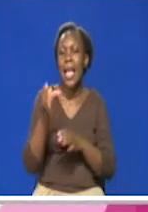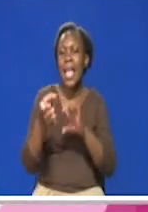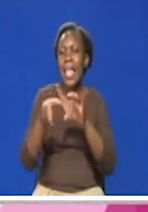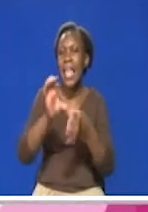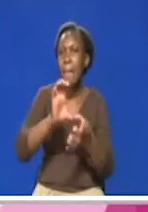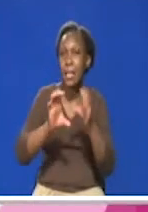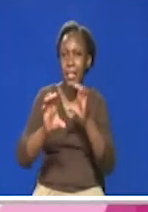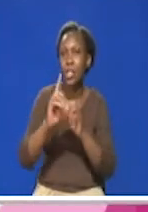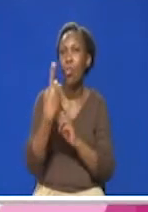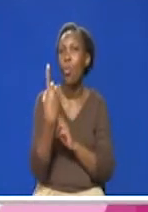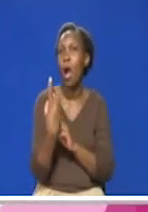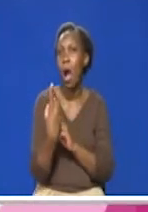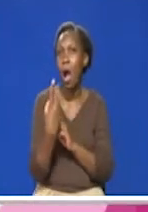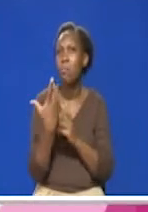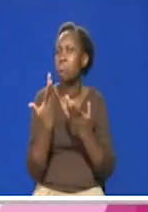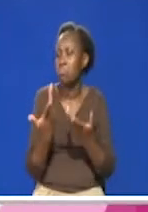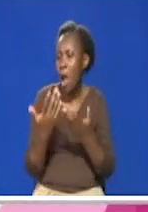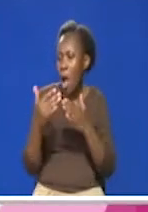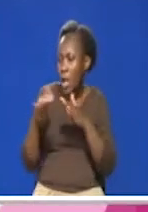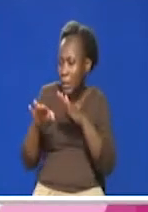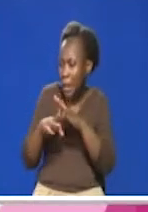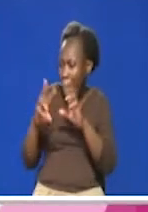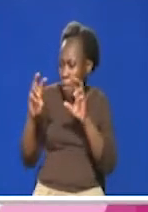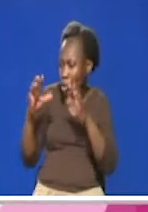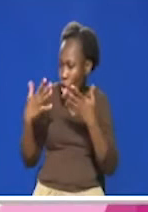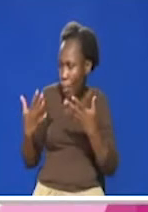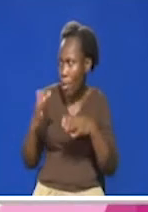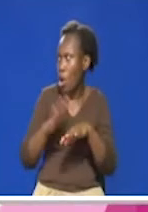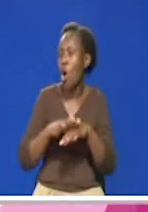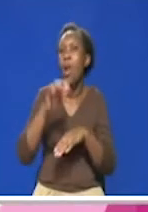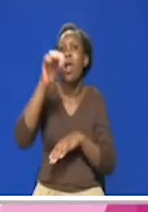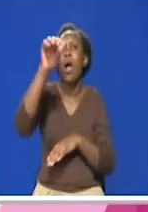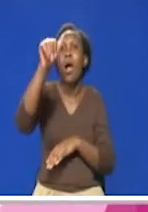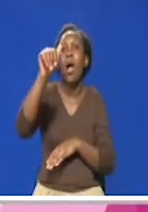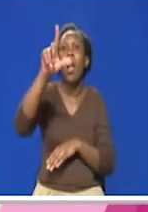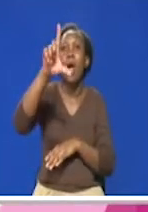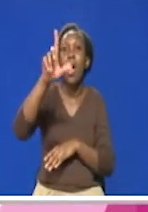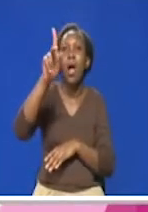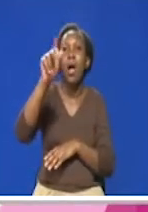1. Our subtopic is alkanes.